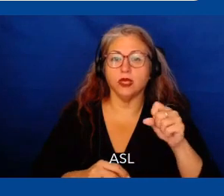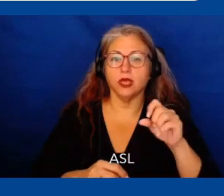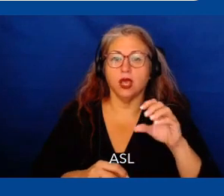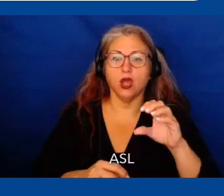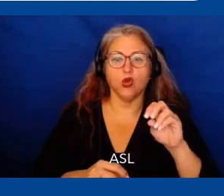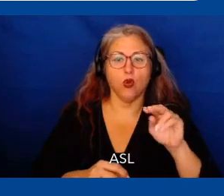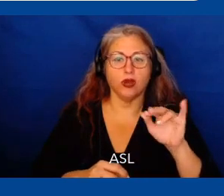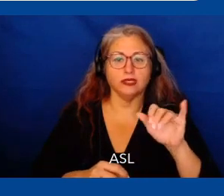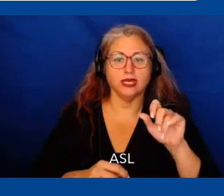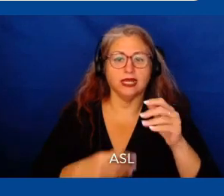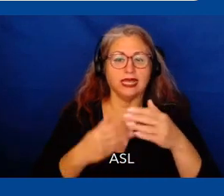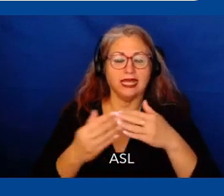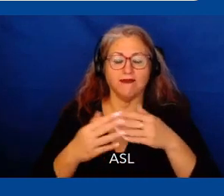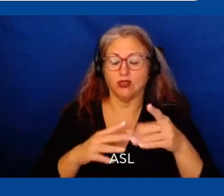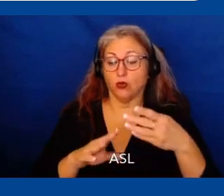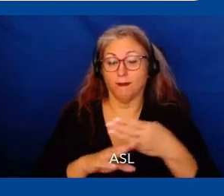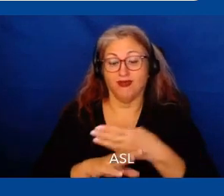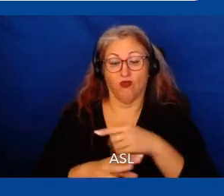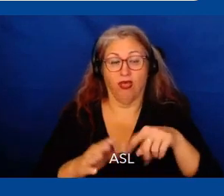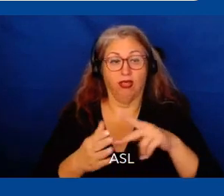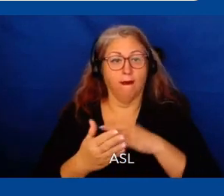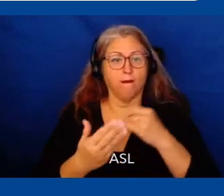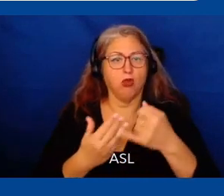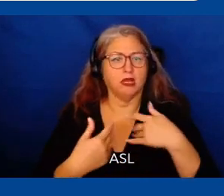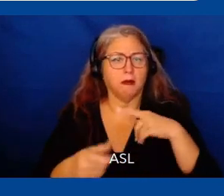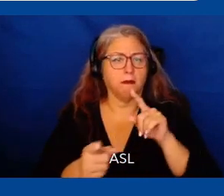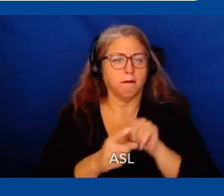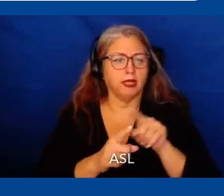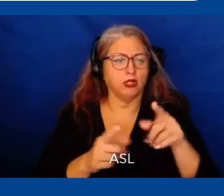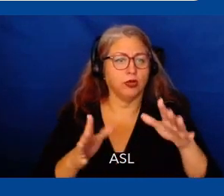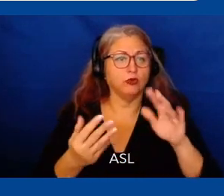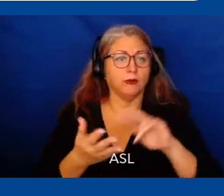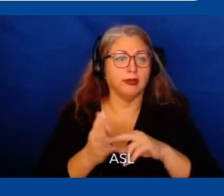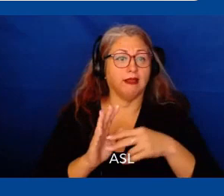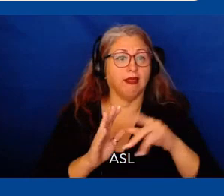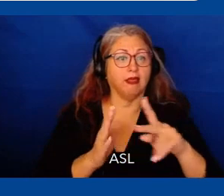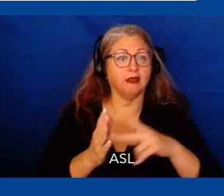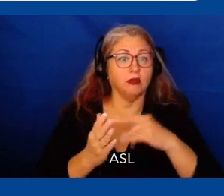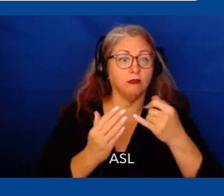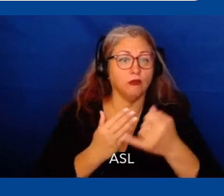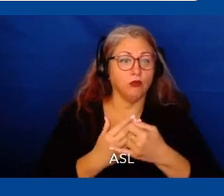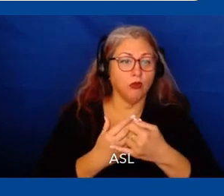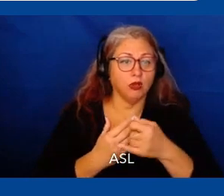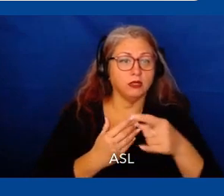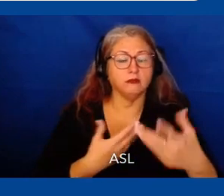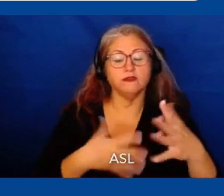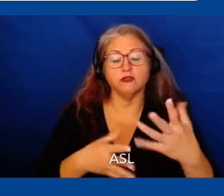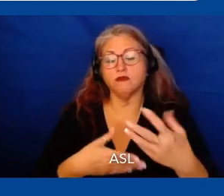Cornelia even before this project. So this project also involved